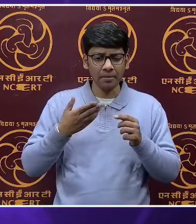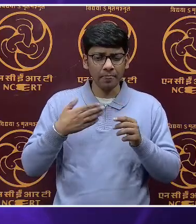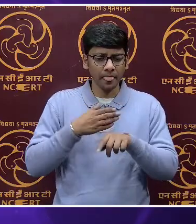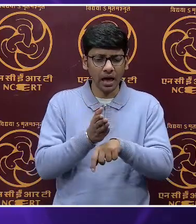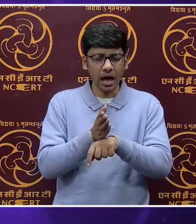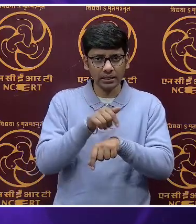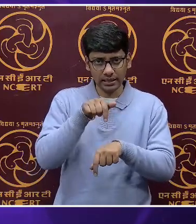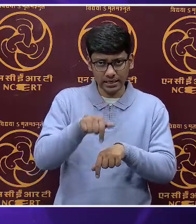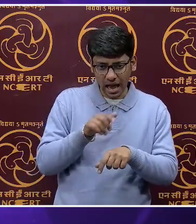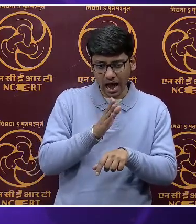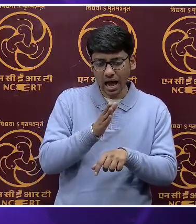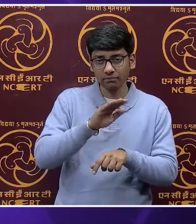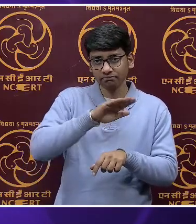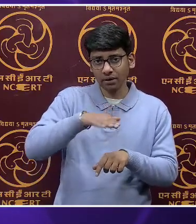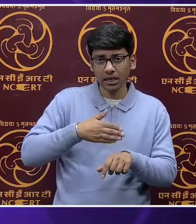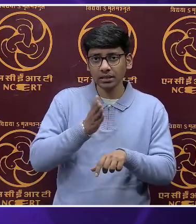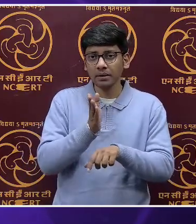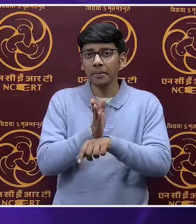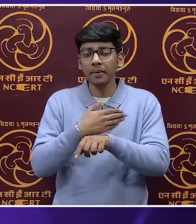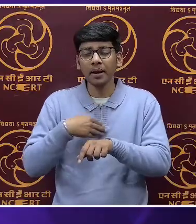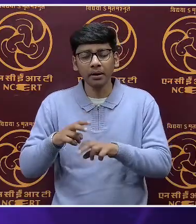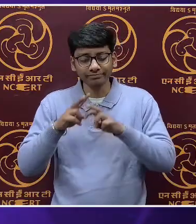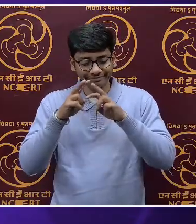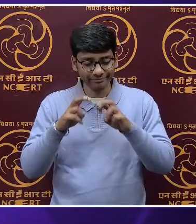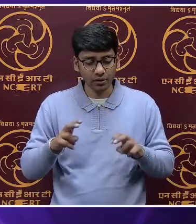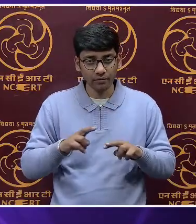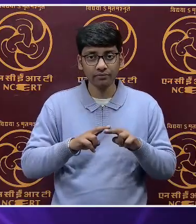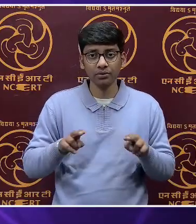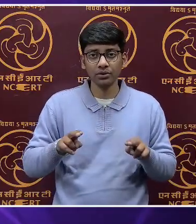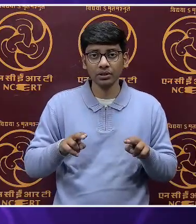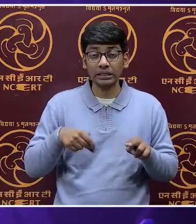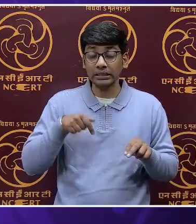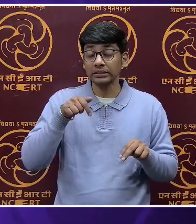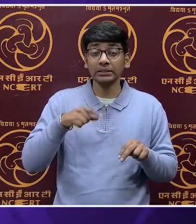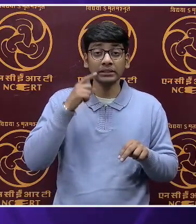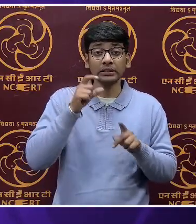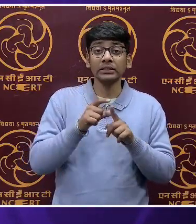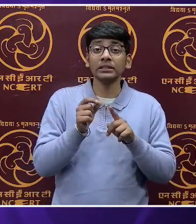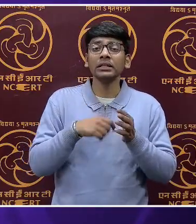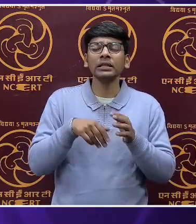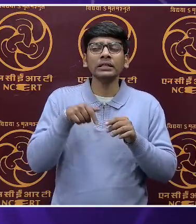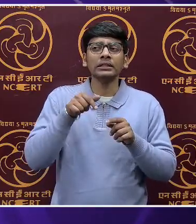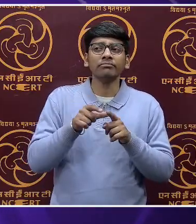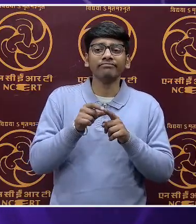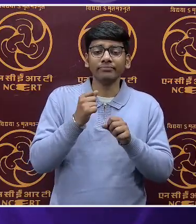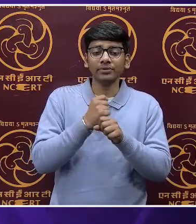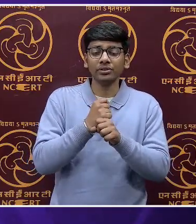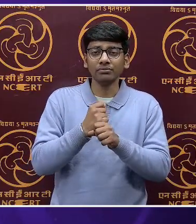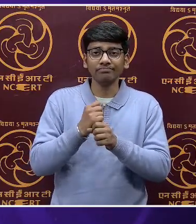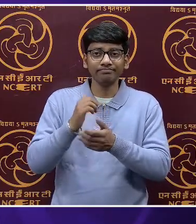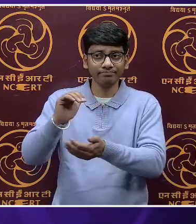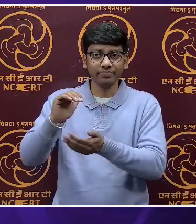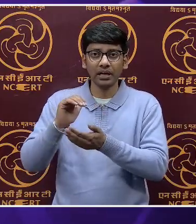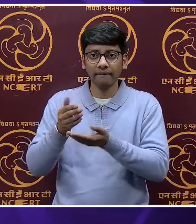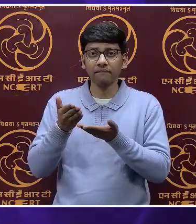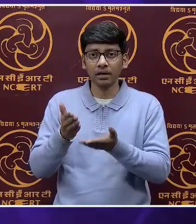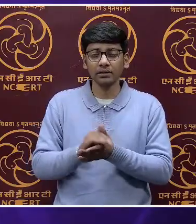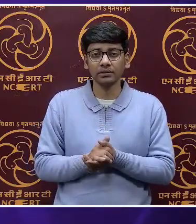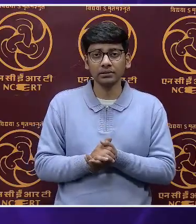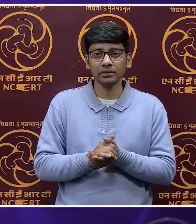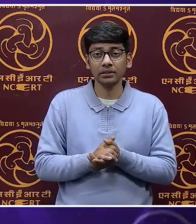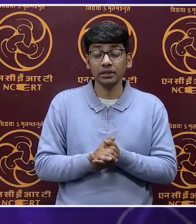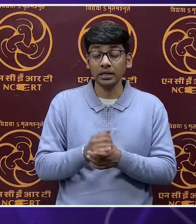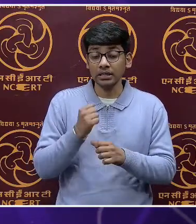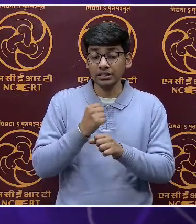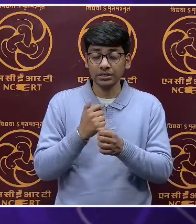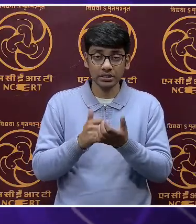here, I was skimming through what also then only I got to know that she has even won a Grammy. Wow. And she's hardworking,